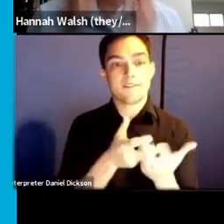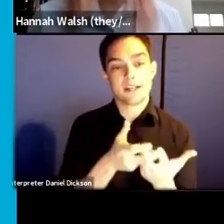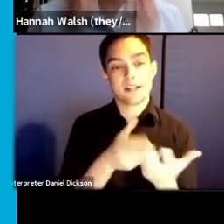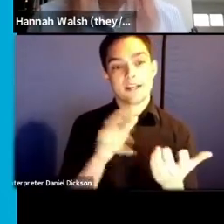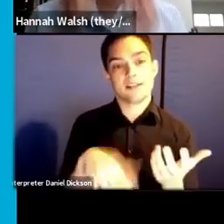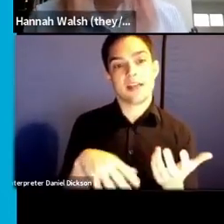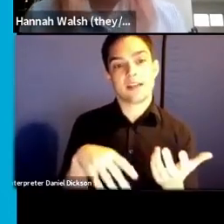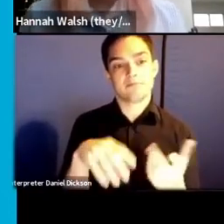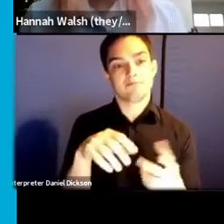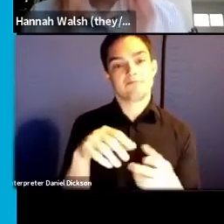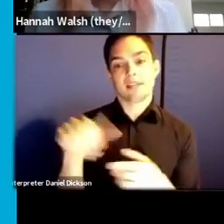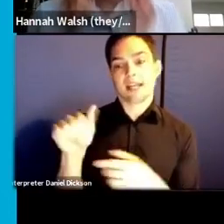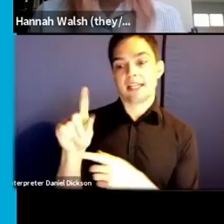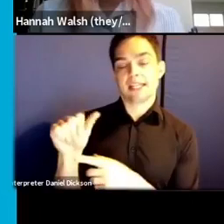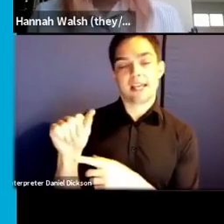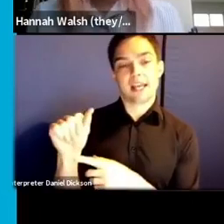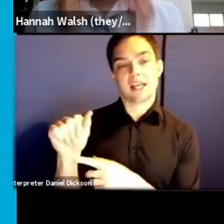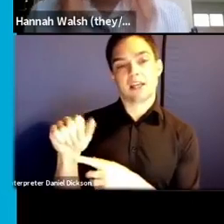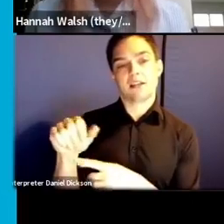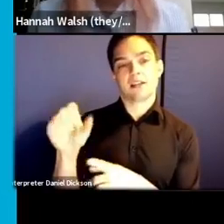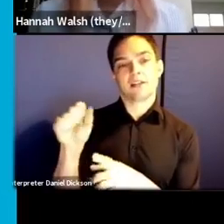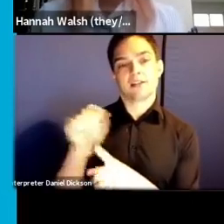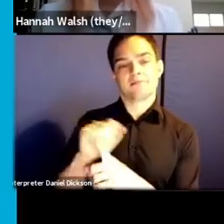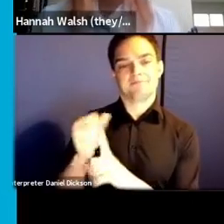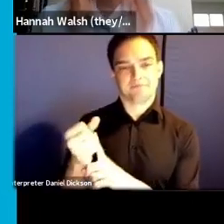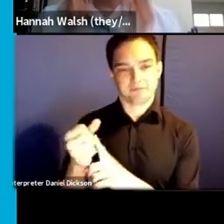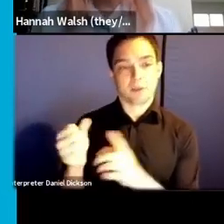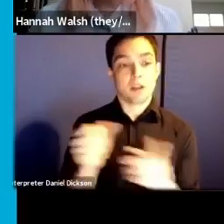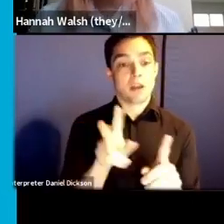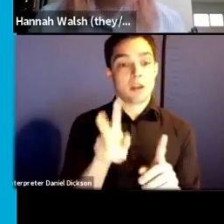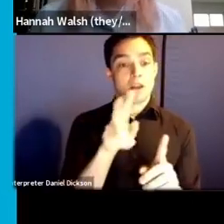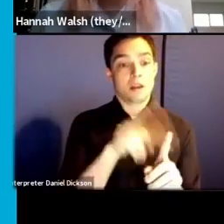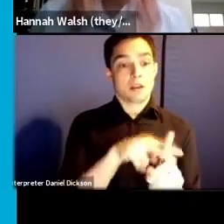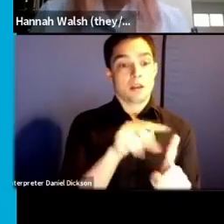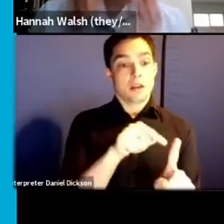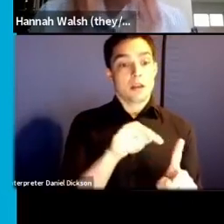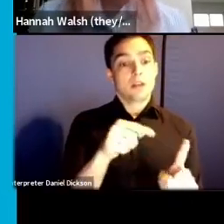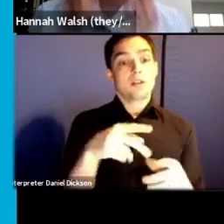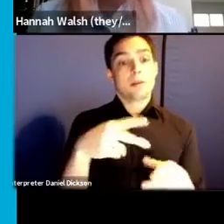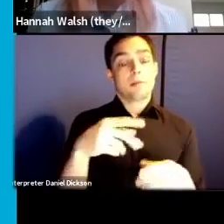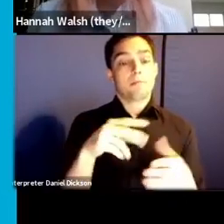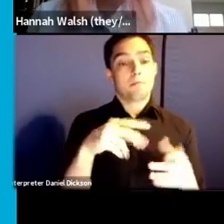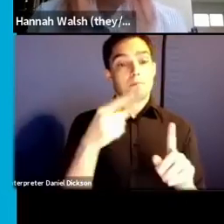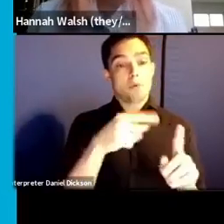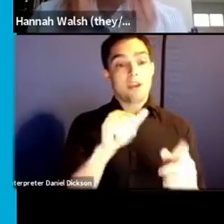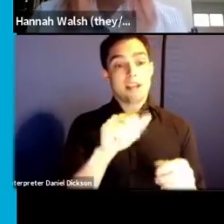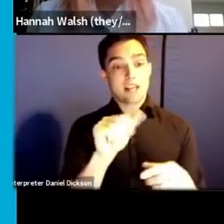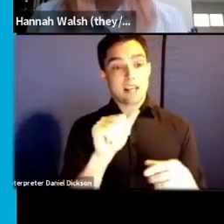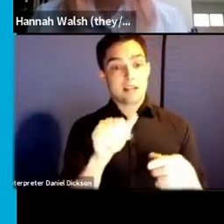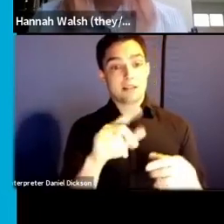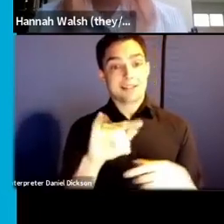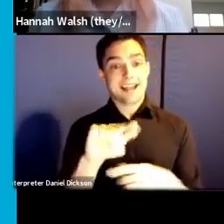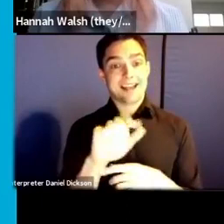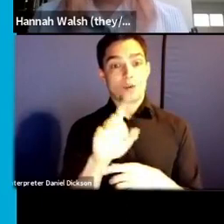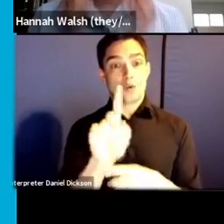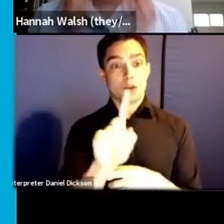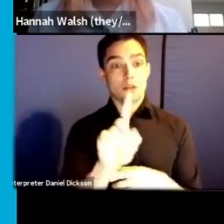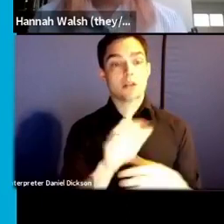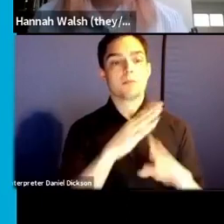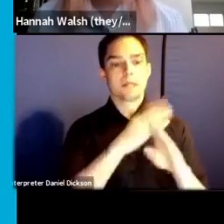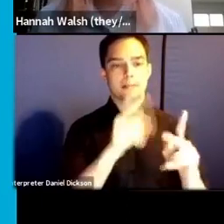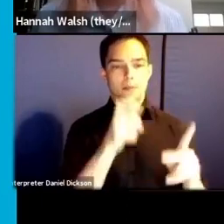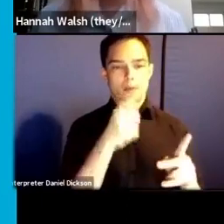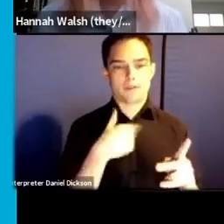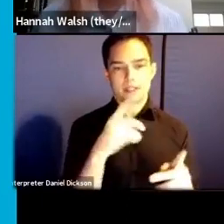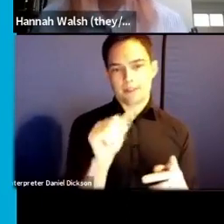the ADA. And so the purpose of the ADA in this Title I is that it protects people with